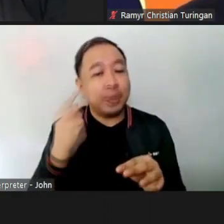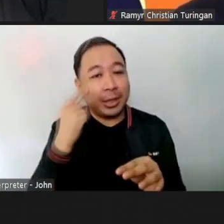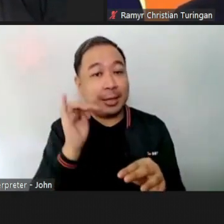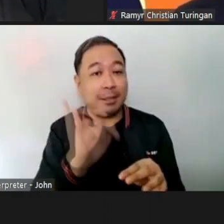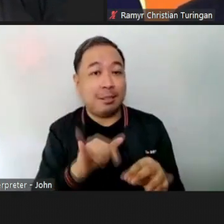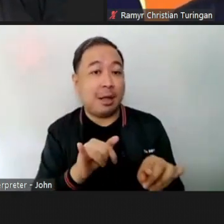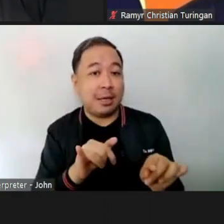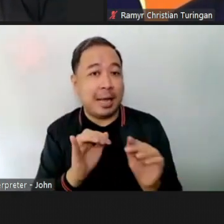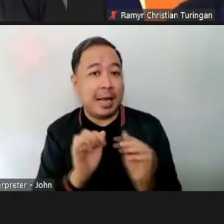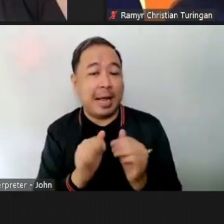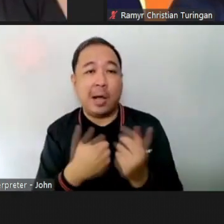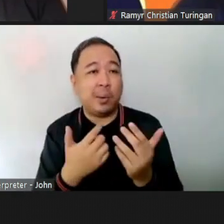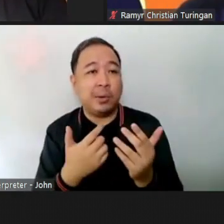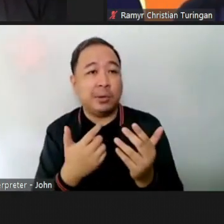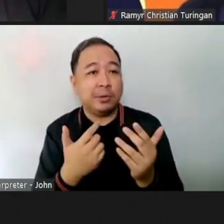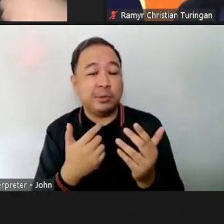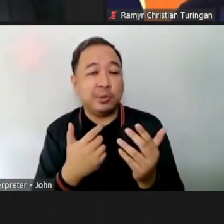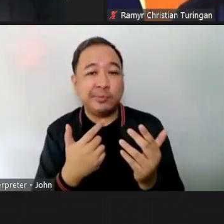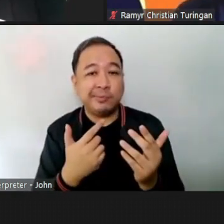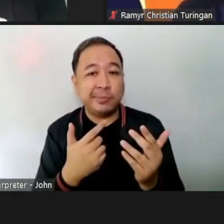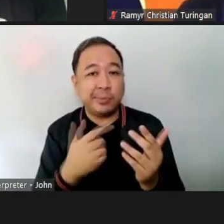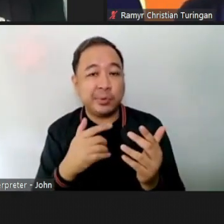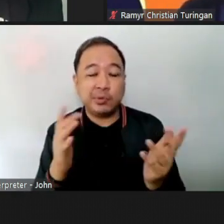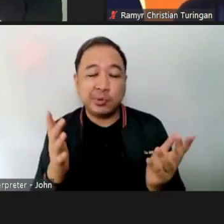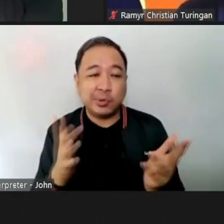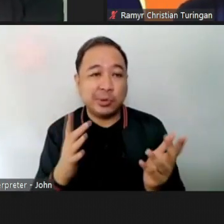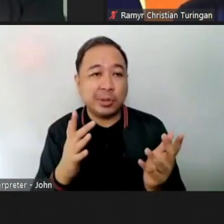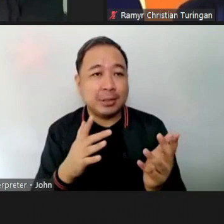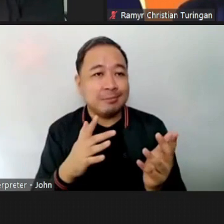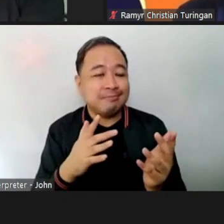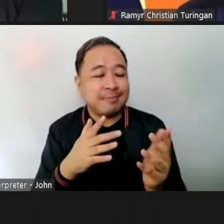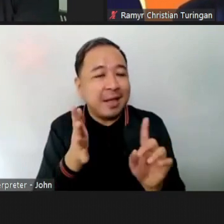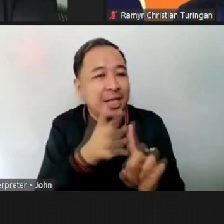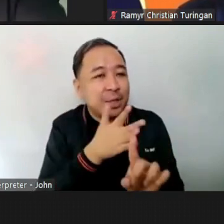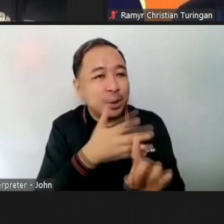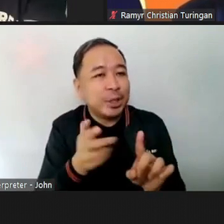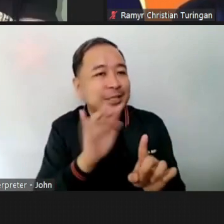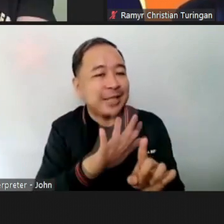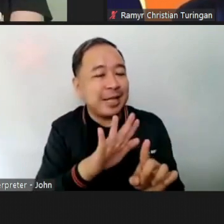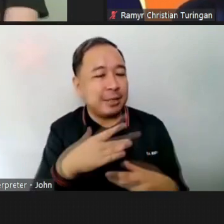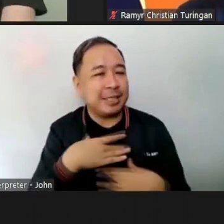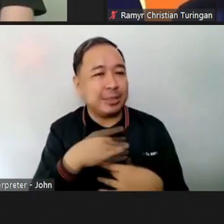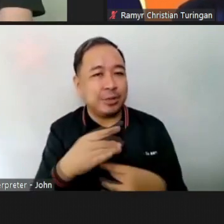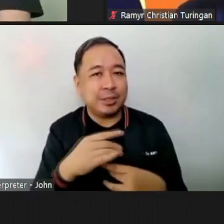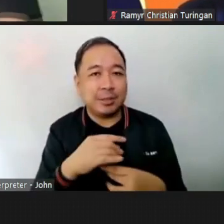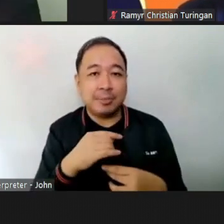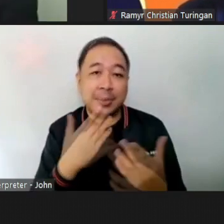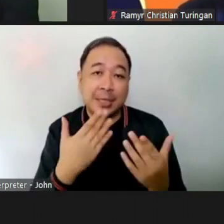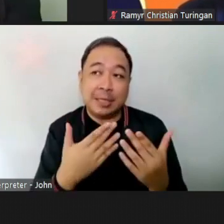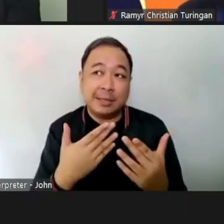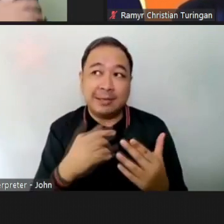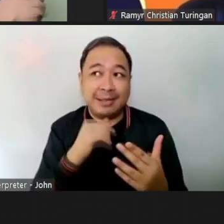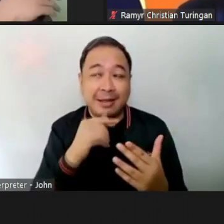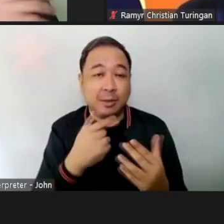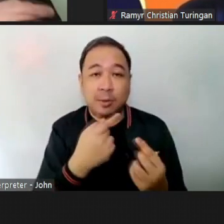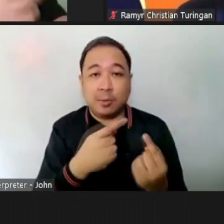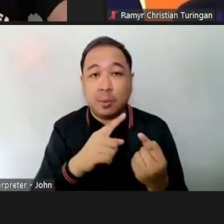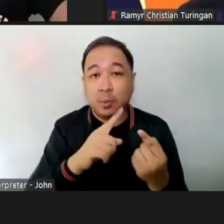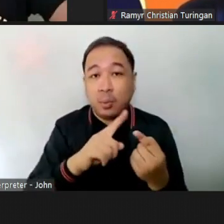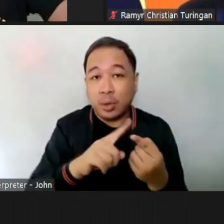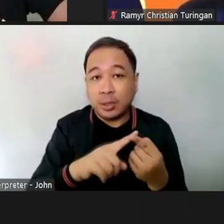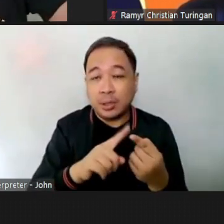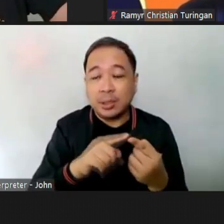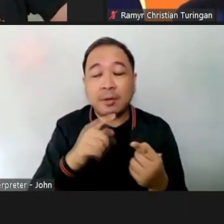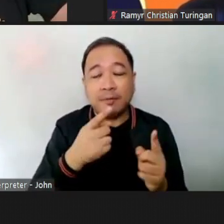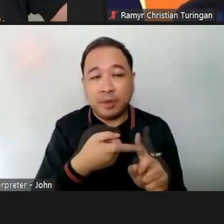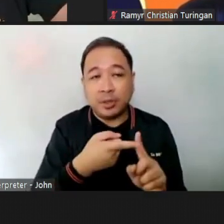interest nila? So I have identified 4 methods, or not 1 but all. So 1 is to make sure that they are